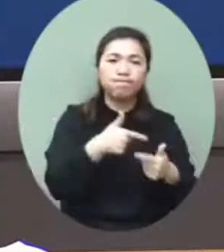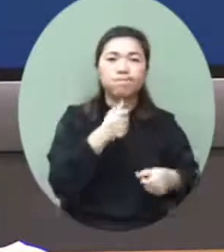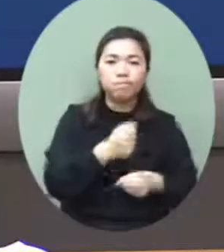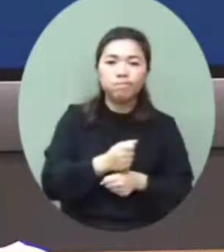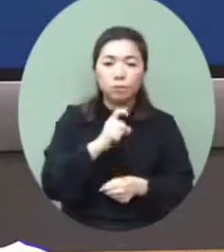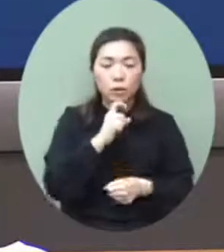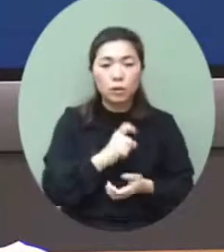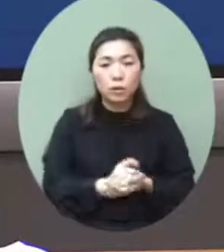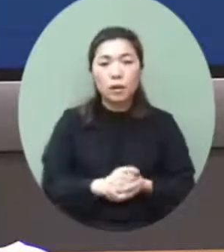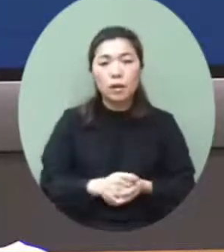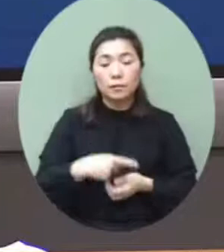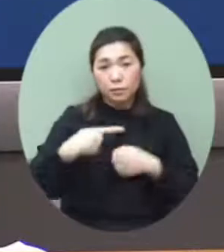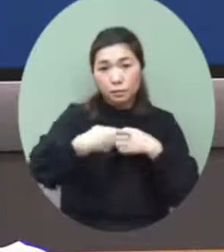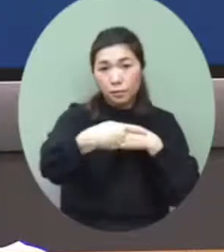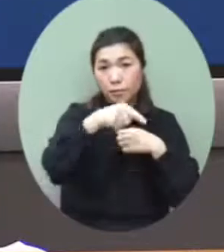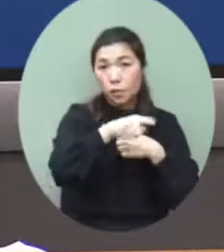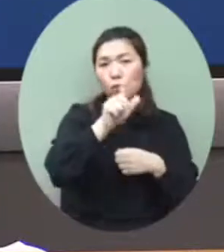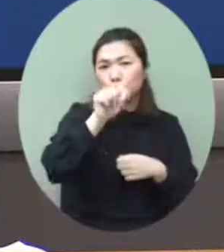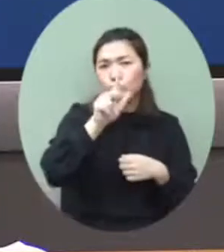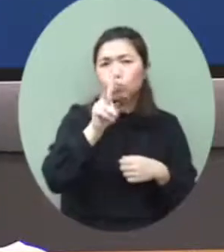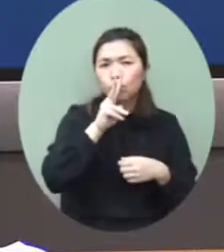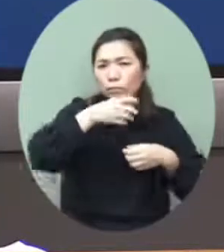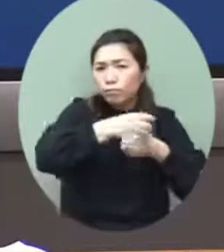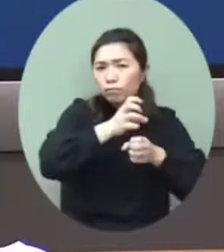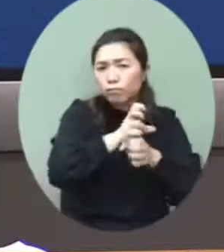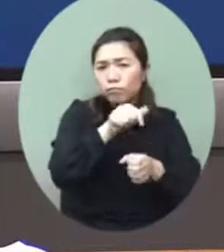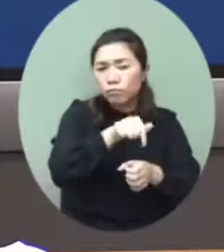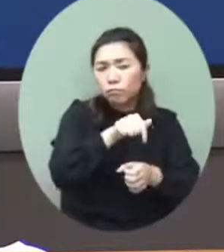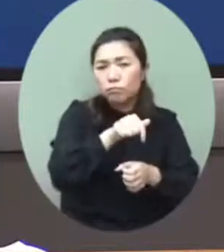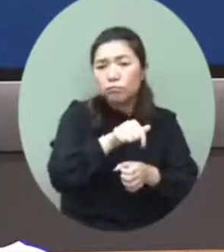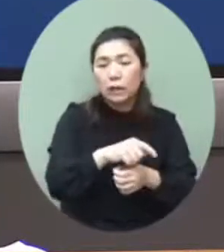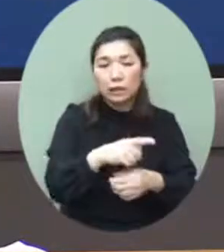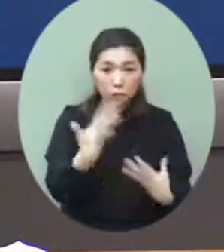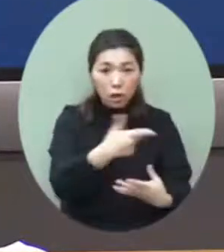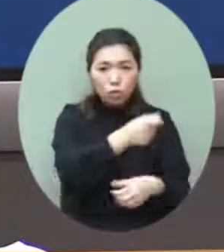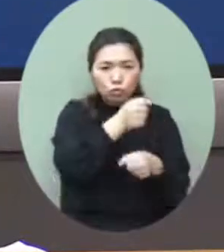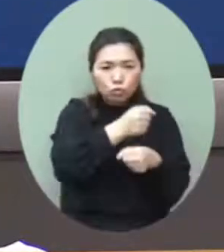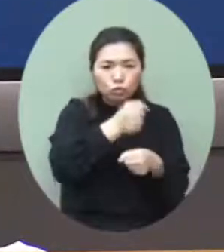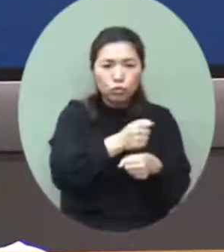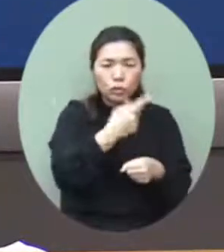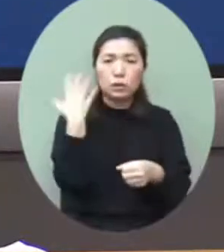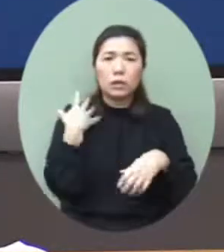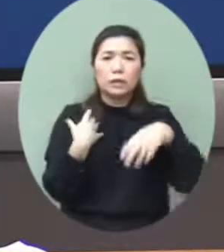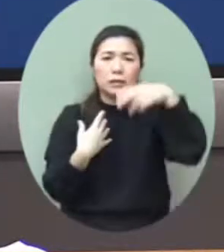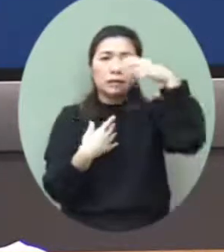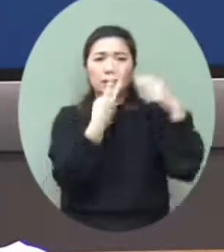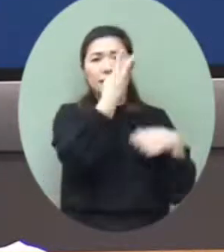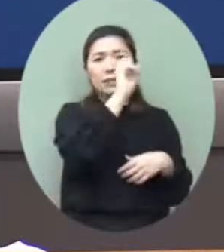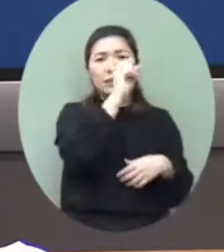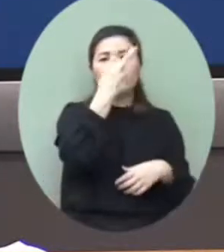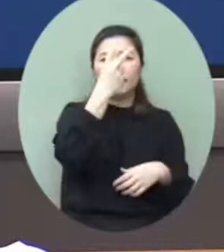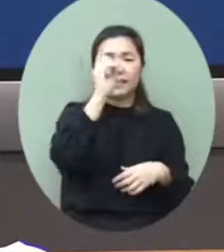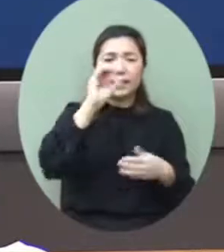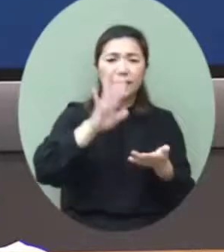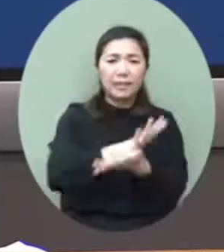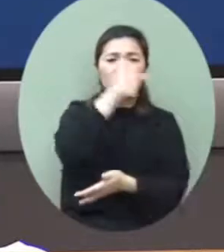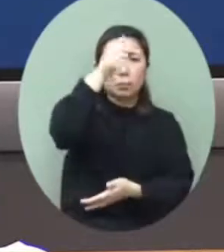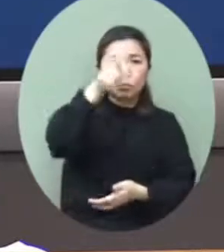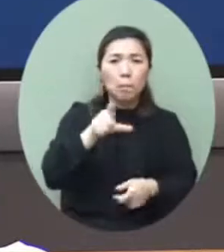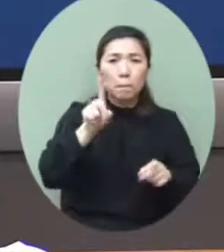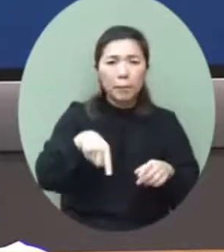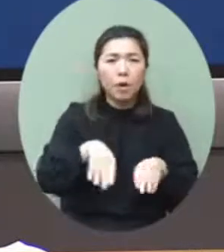And that is why we engage in different areas of work in the meantime. And one example is switch testing.